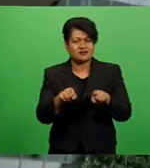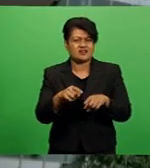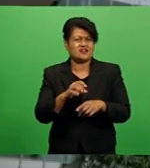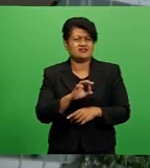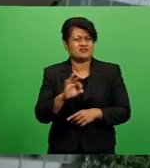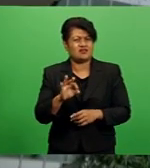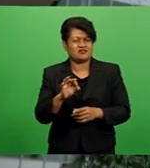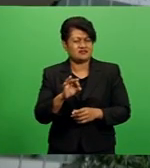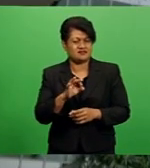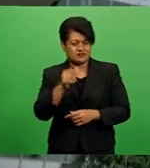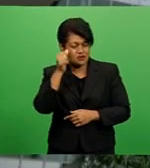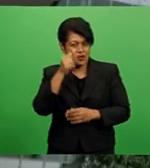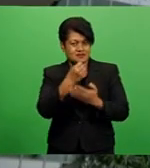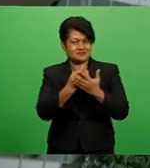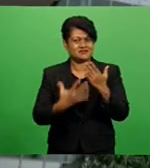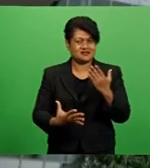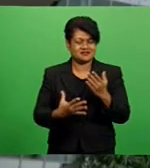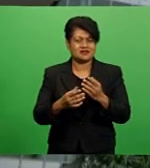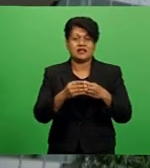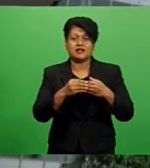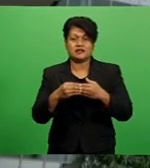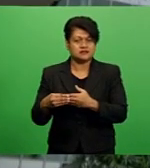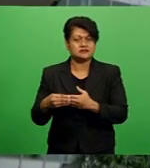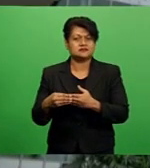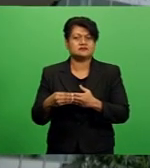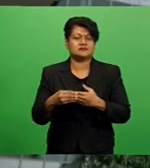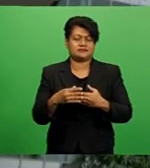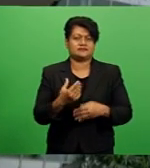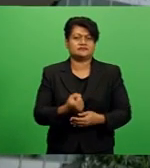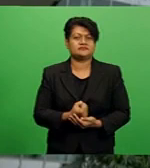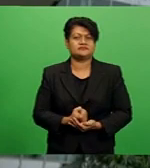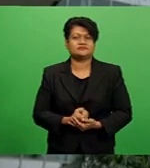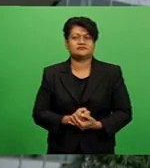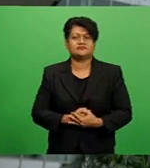will strengthen management and leadership of FRCS.